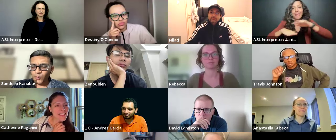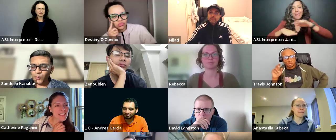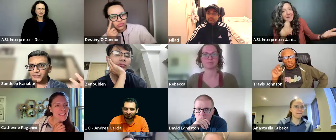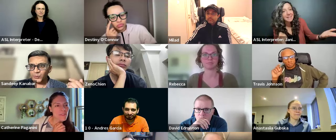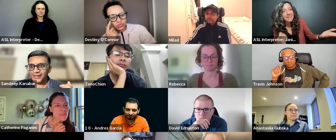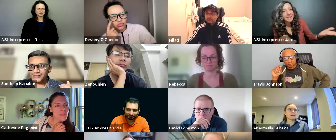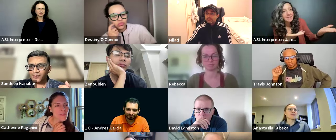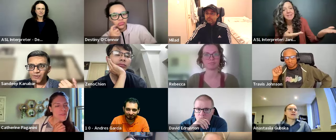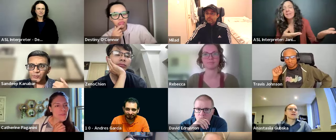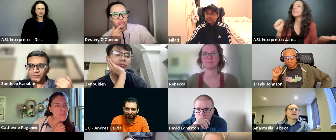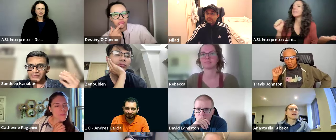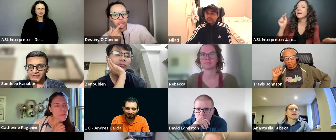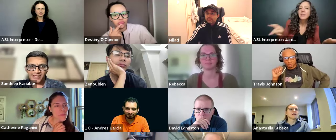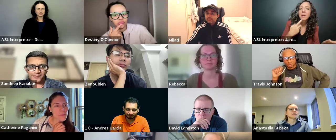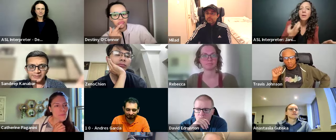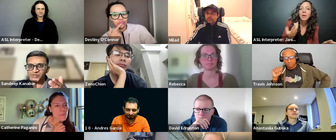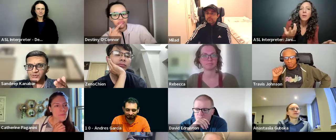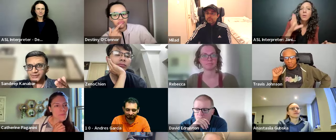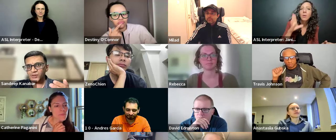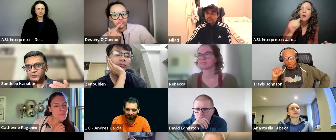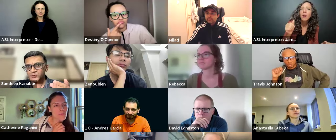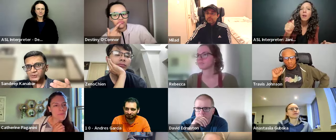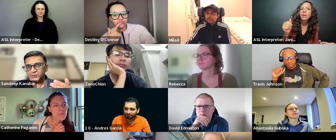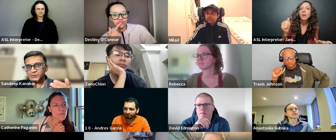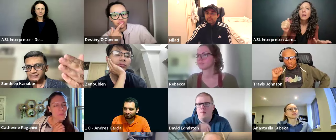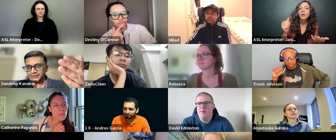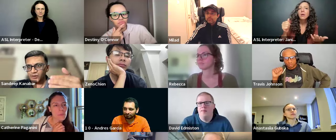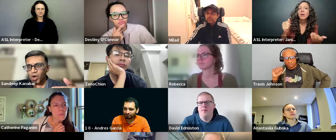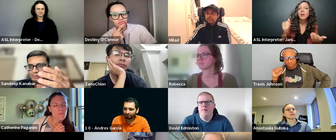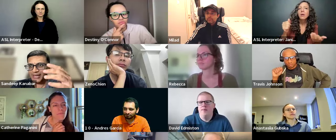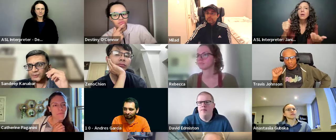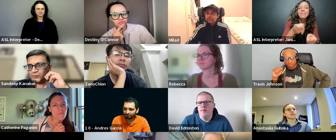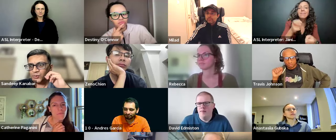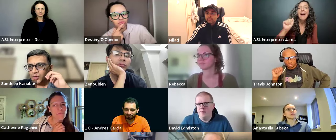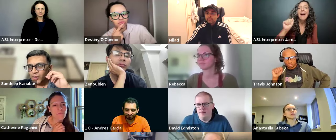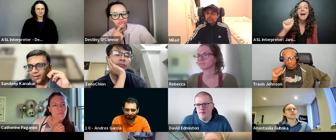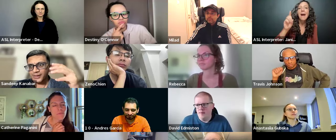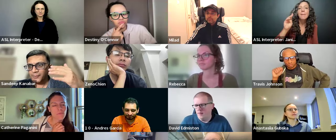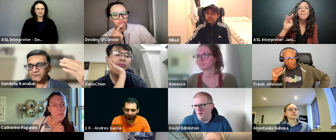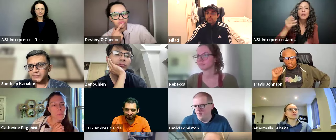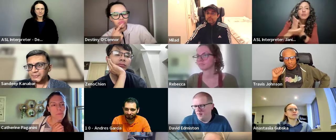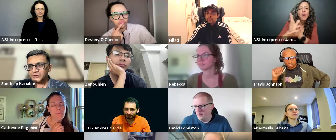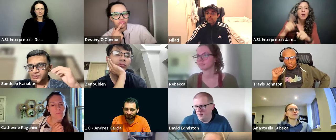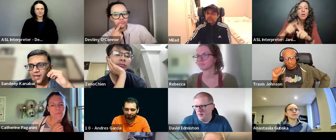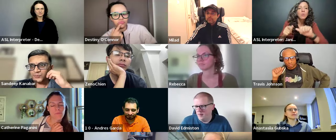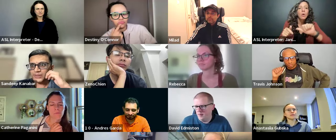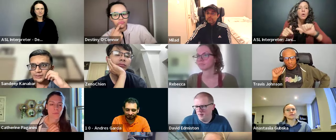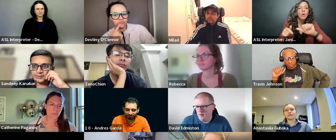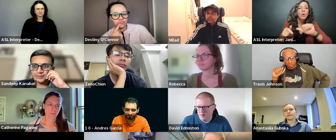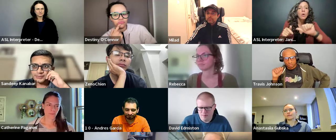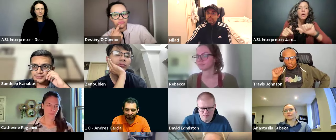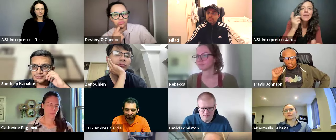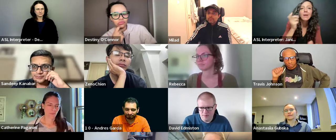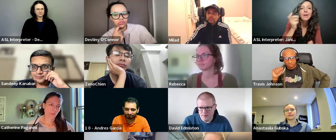Go Oh, ahead. why don't you do like same? Why don't you give administrator rights to share Destiny, Rom, and you are a couple of people to start